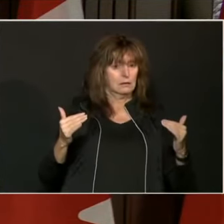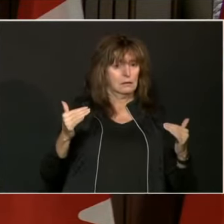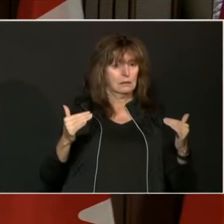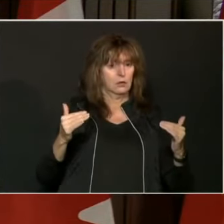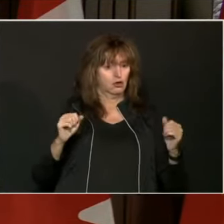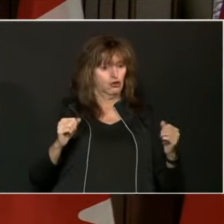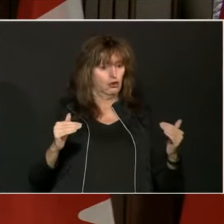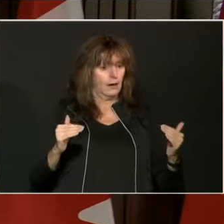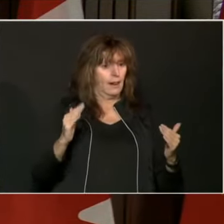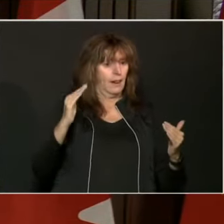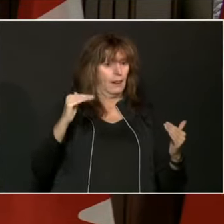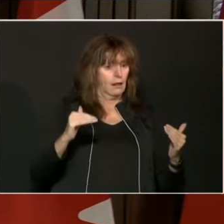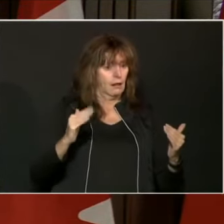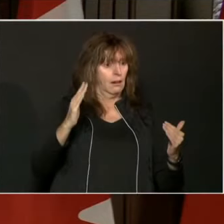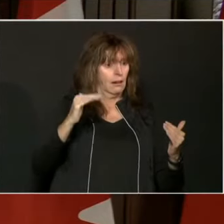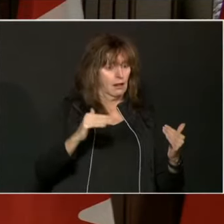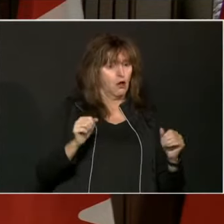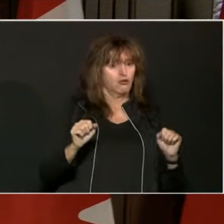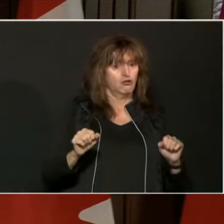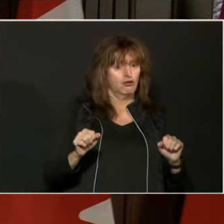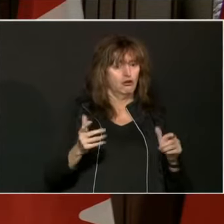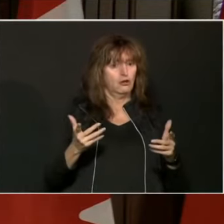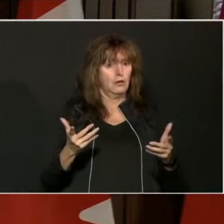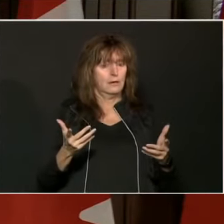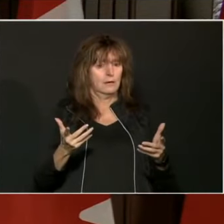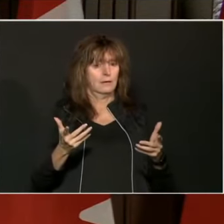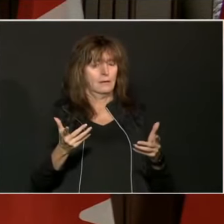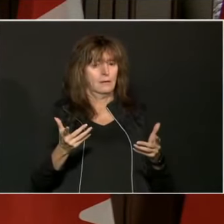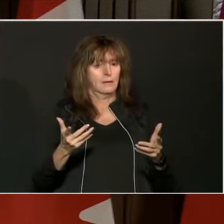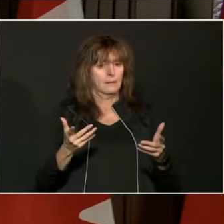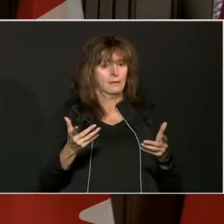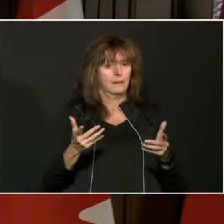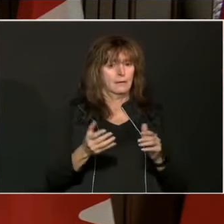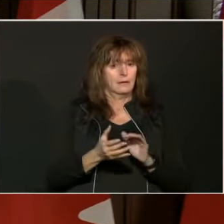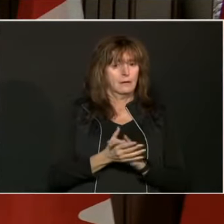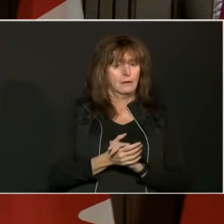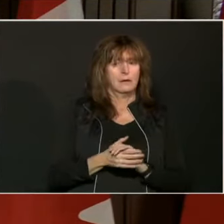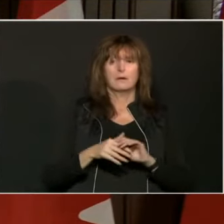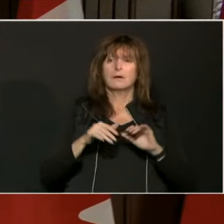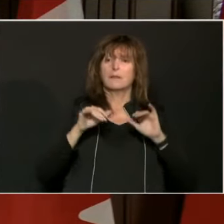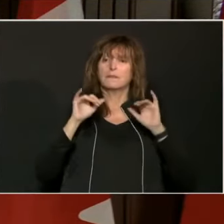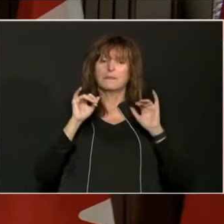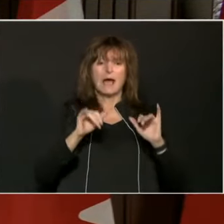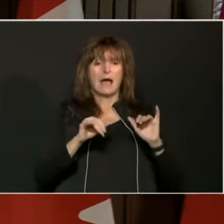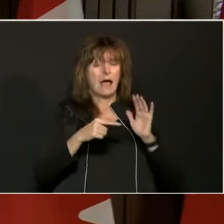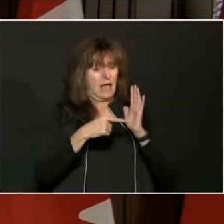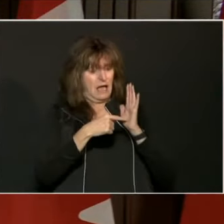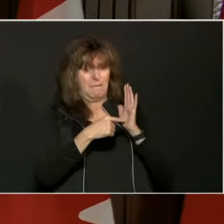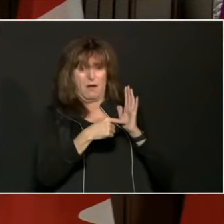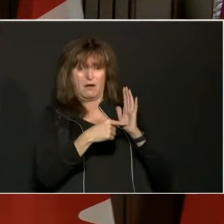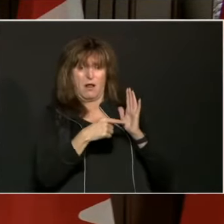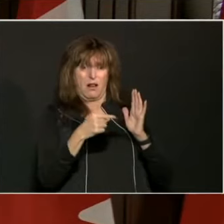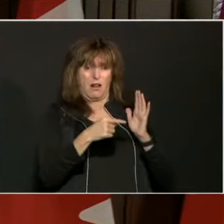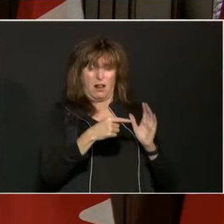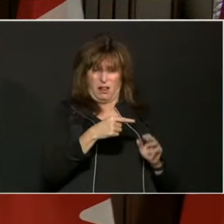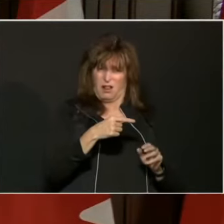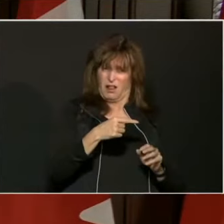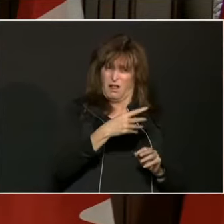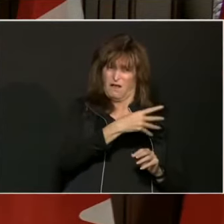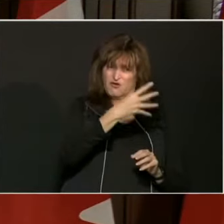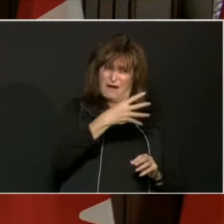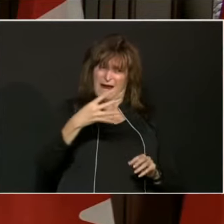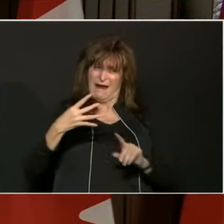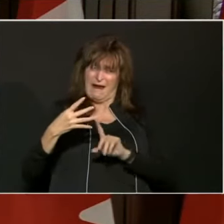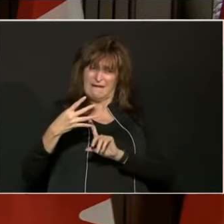composite across there, and I think from the modeling, the data that Dr. Brown's updated you on, is that we were looking a week ago at the